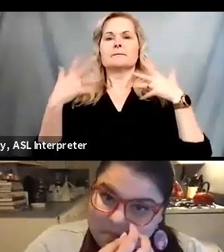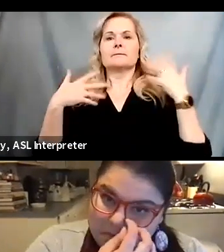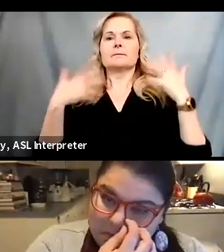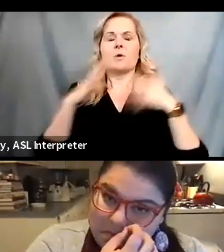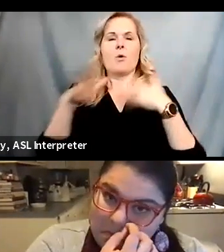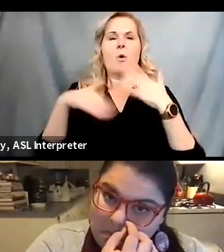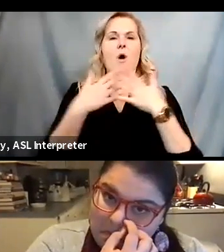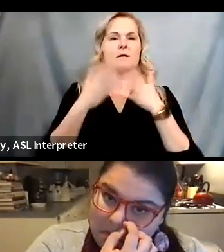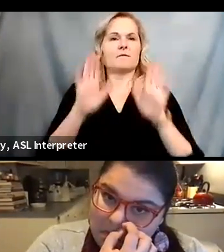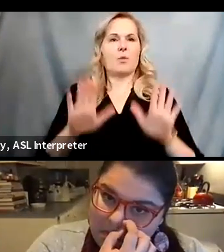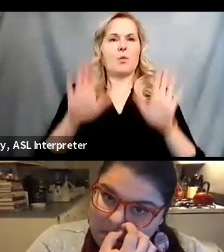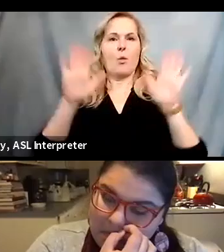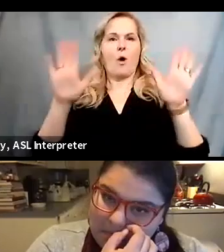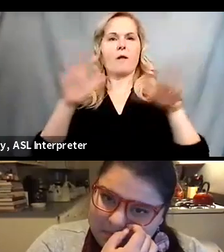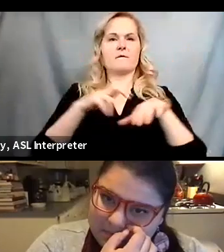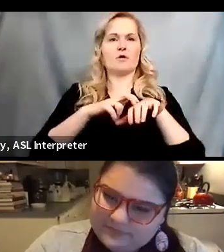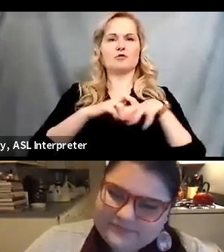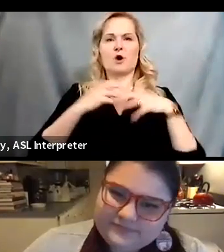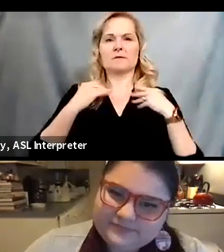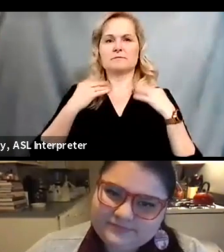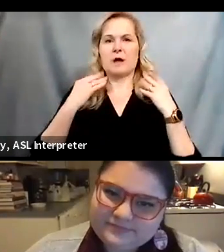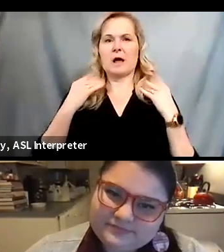all of the wonderful little nerve bodies up there